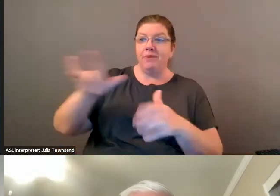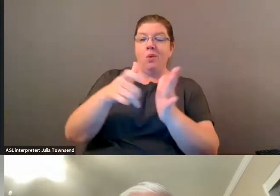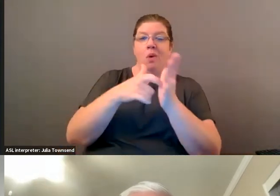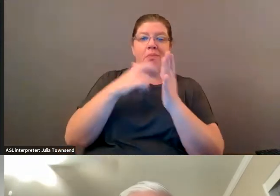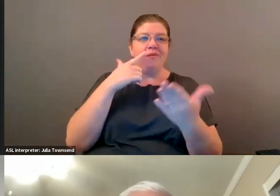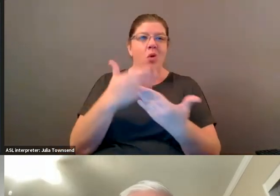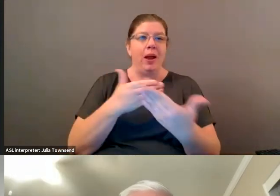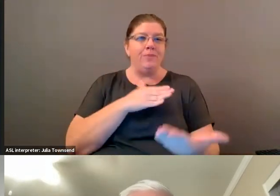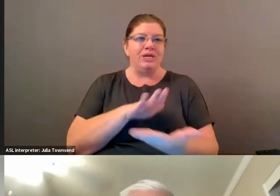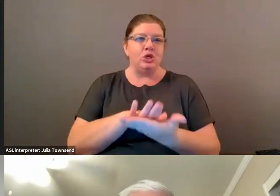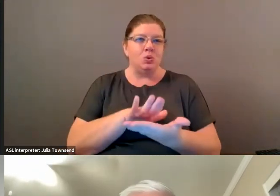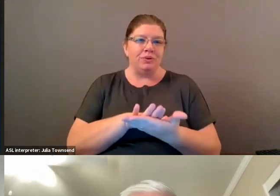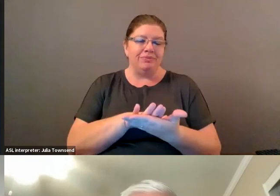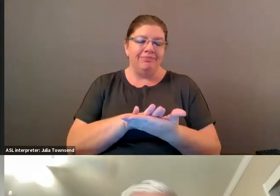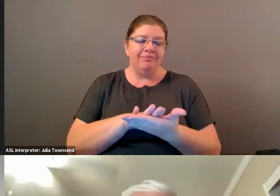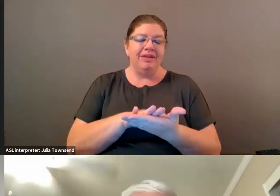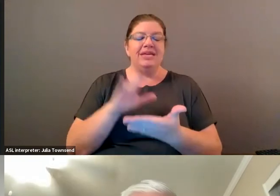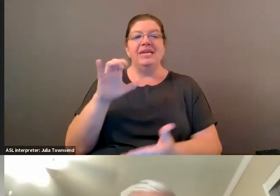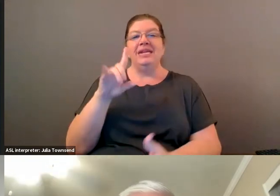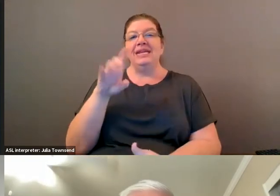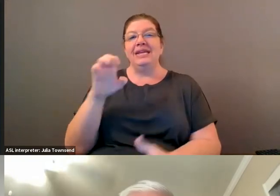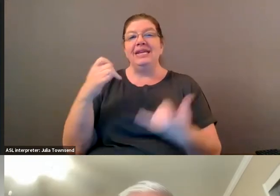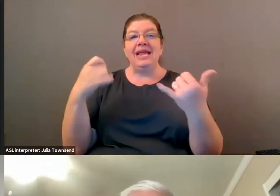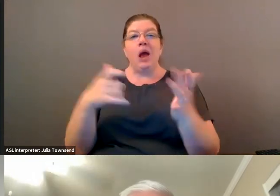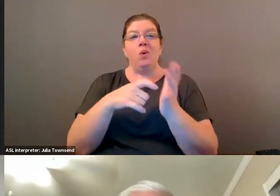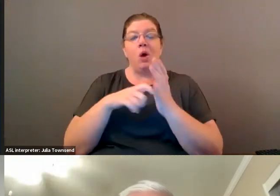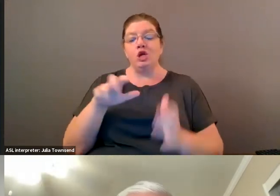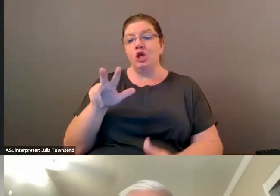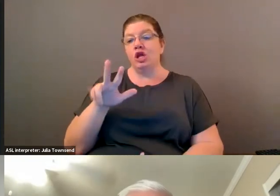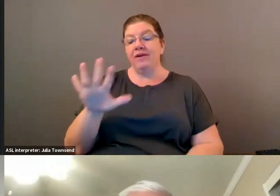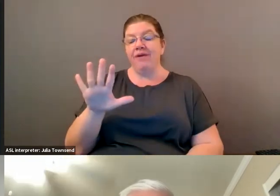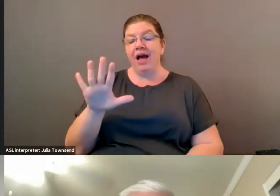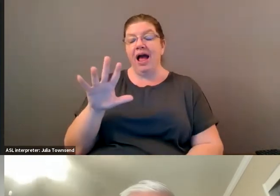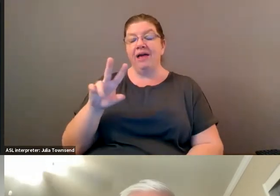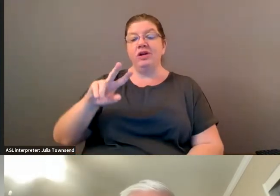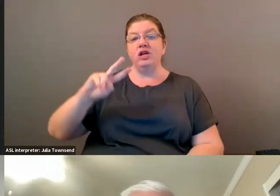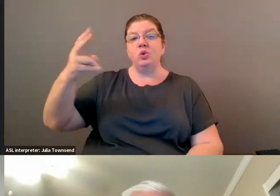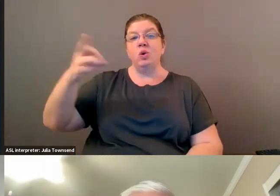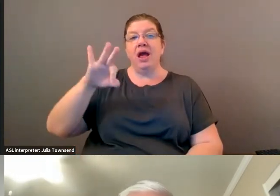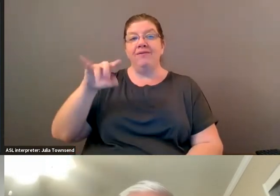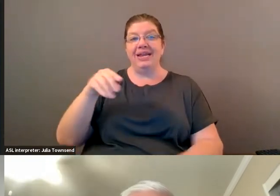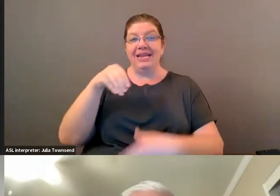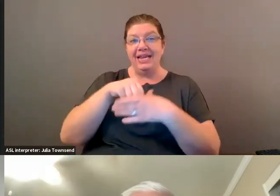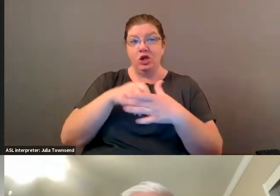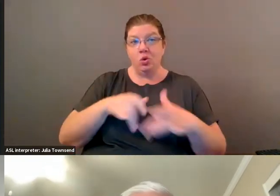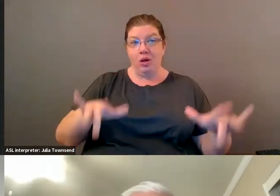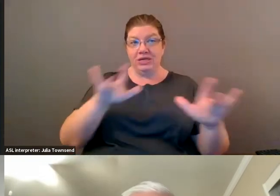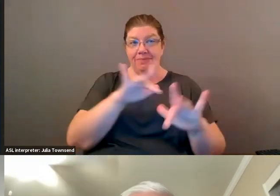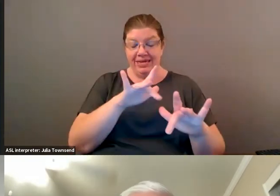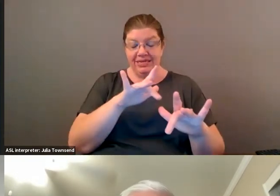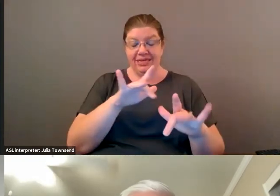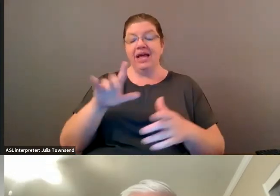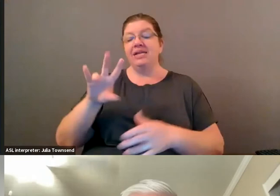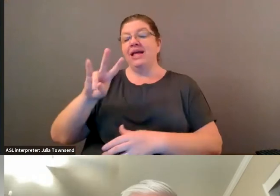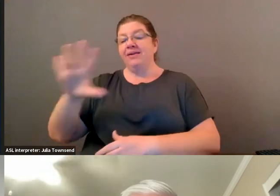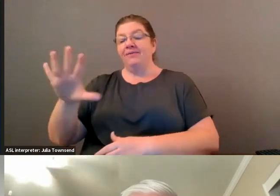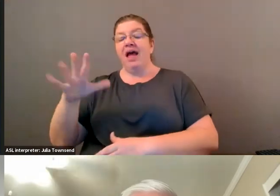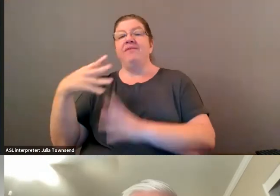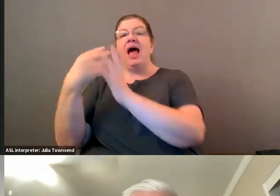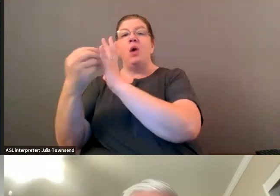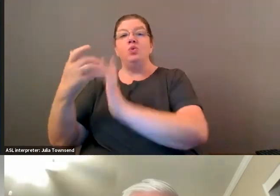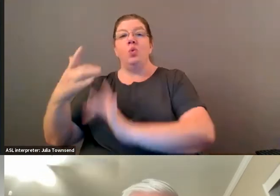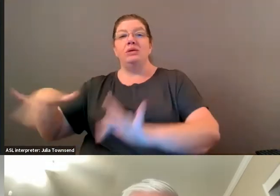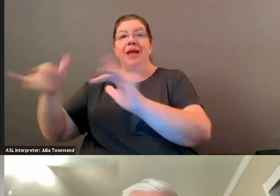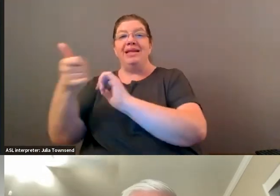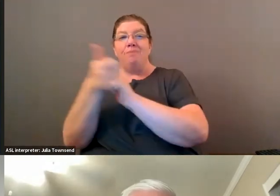preschool. The CDE now requires 35 square feet of indoor space and 75 square feet of outdoor space